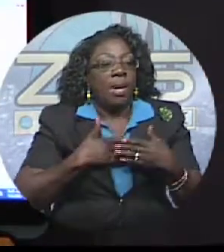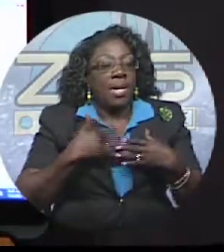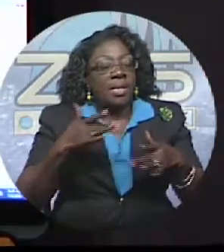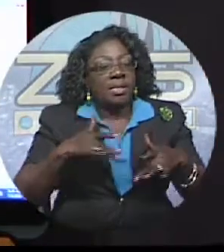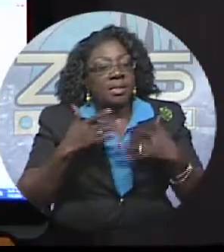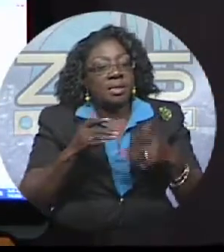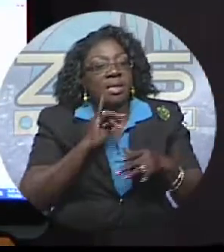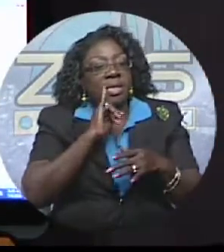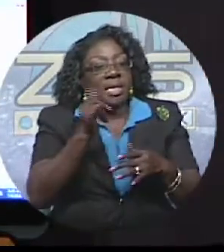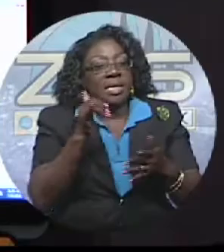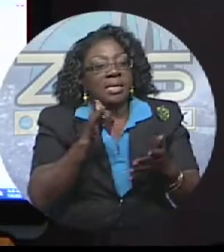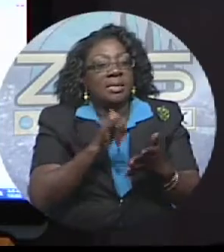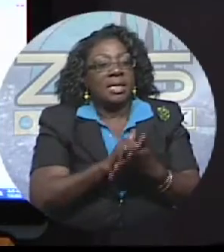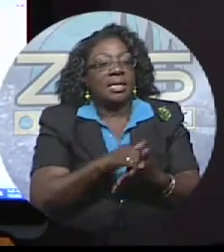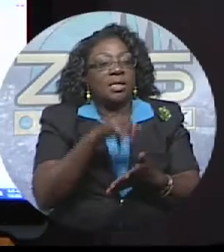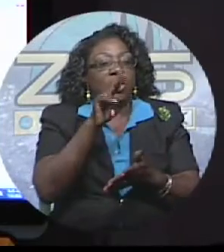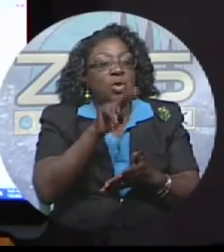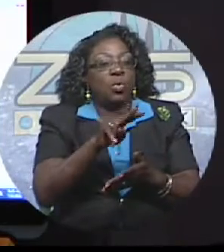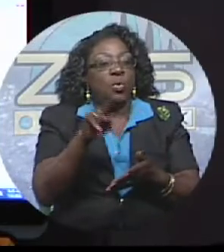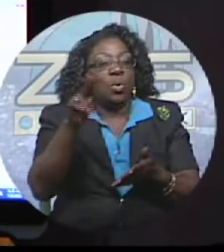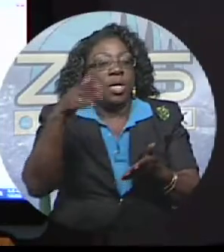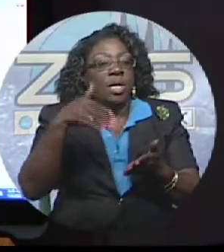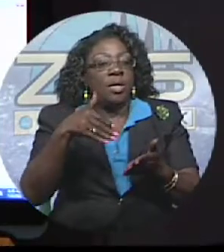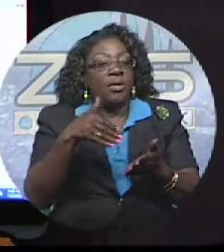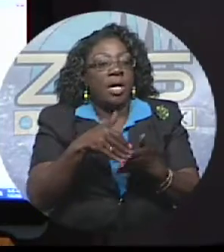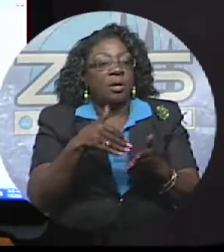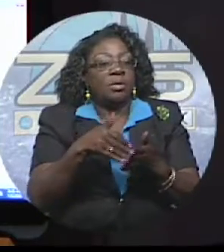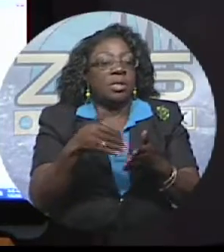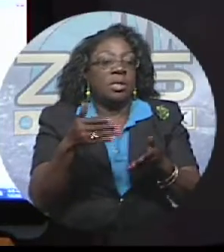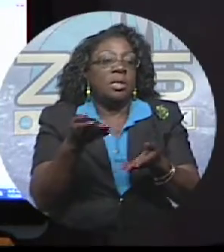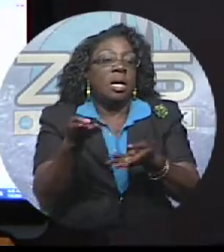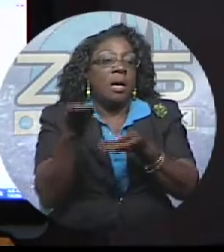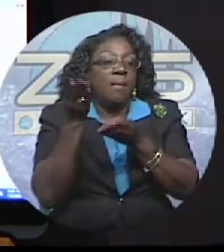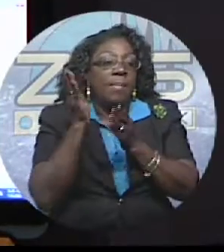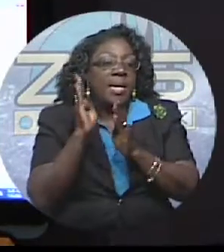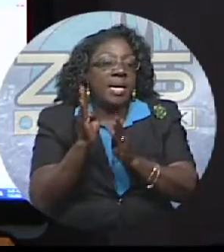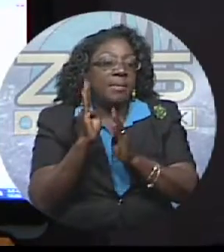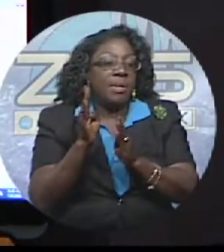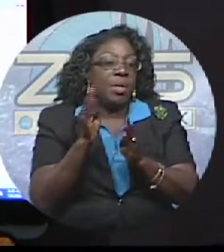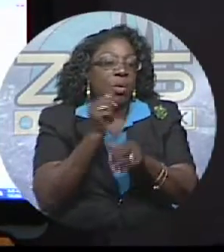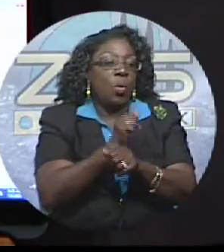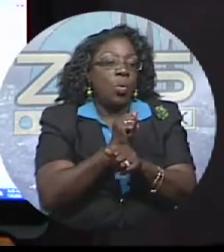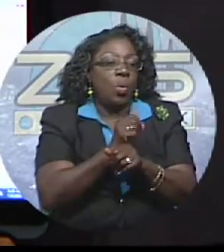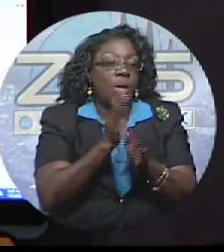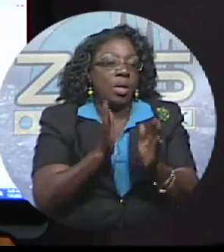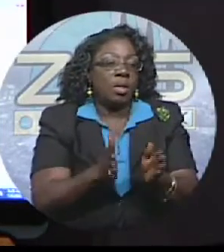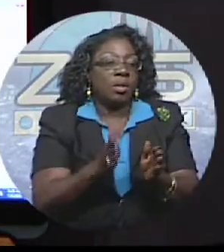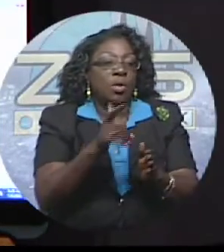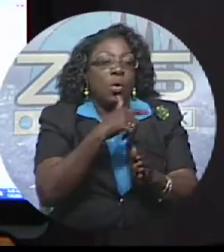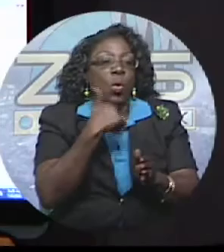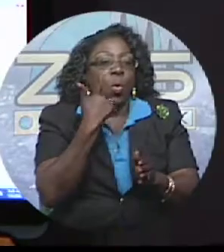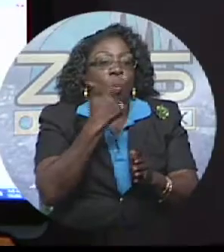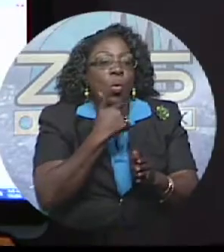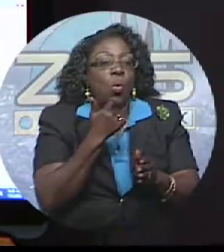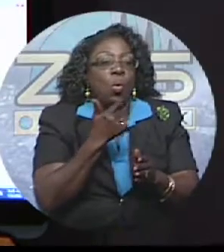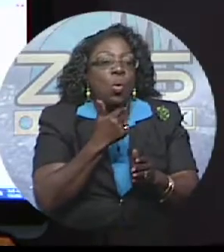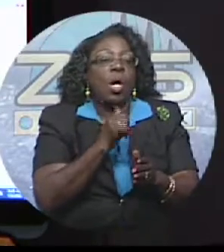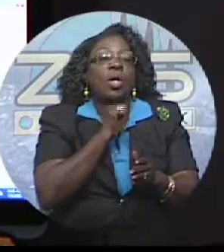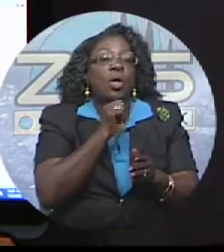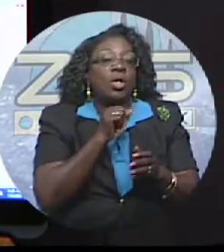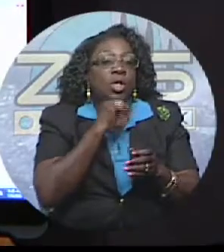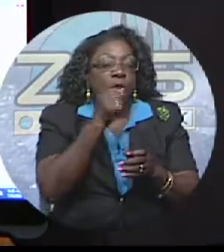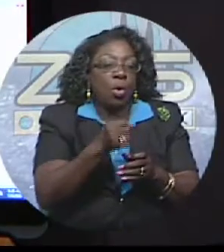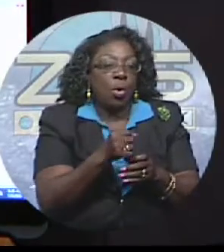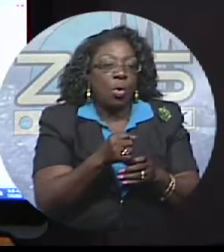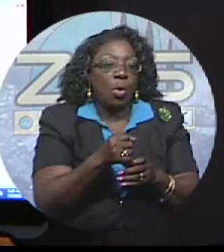concern is the 2,000 Bahamians workers who are uncertain